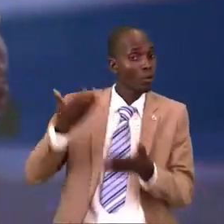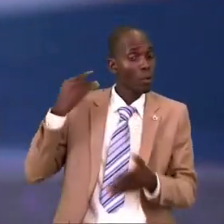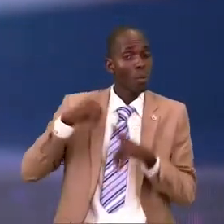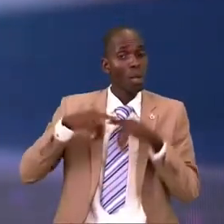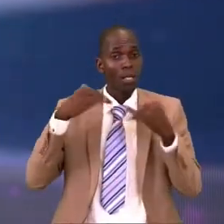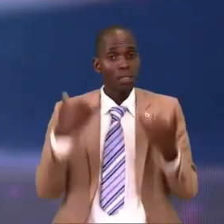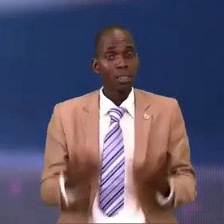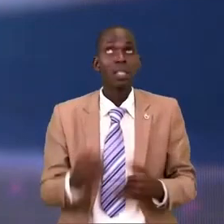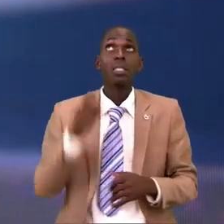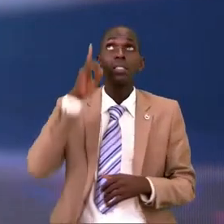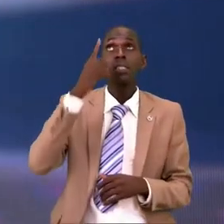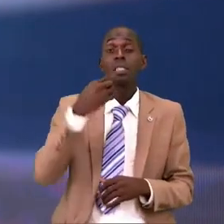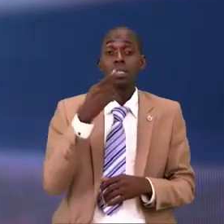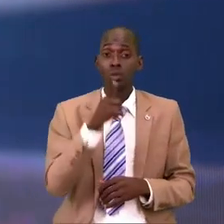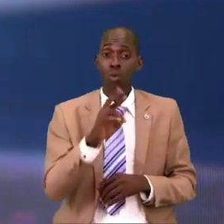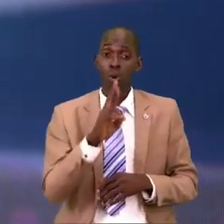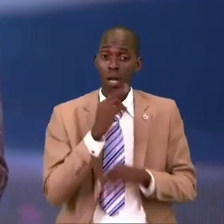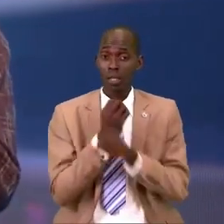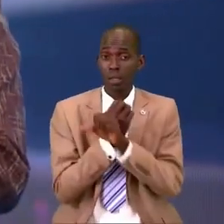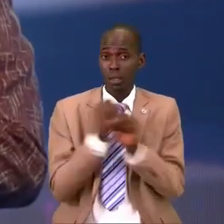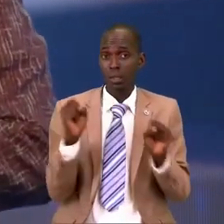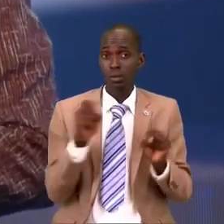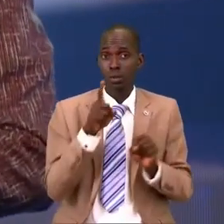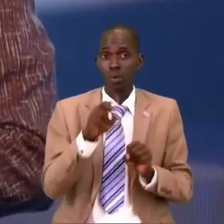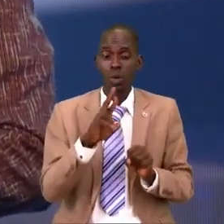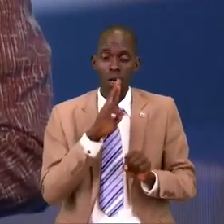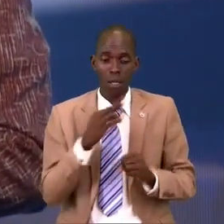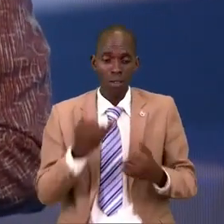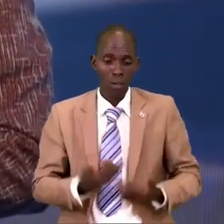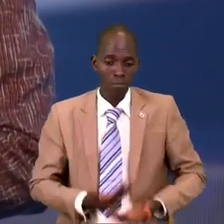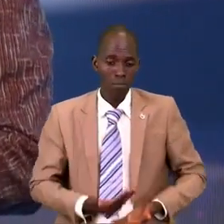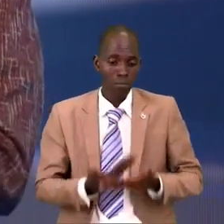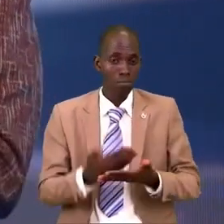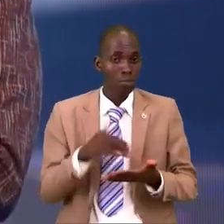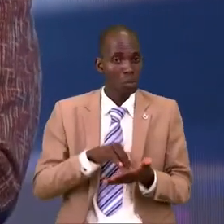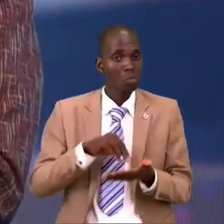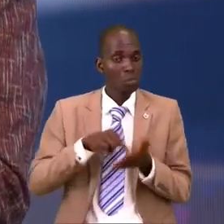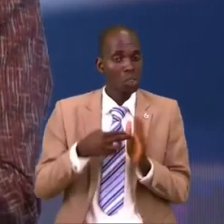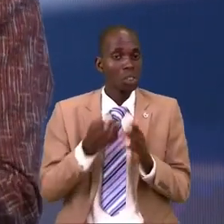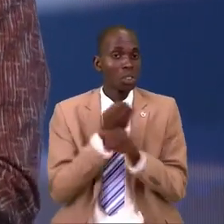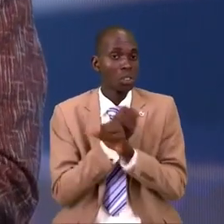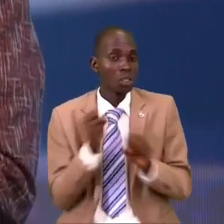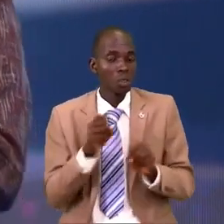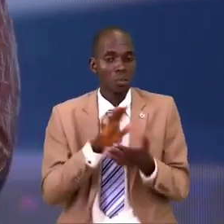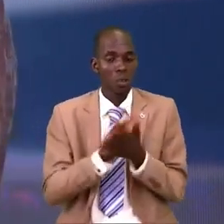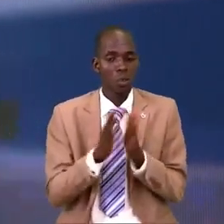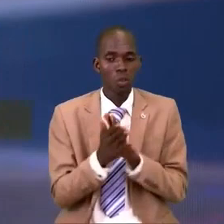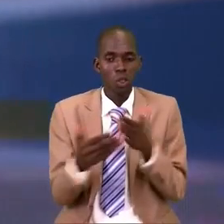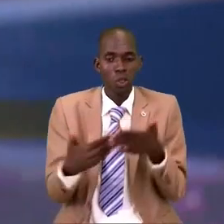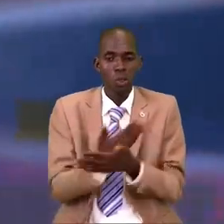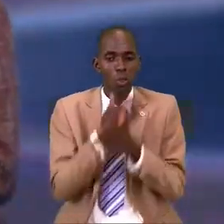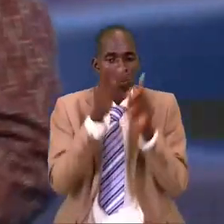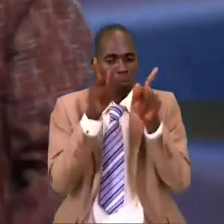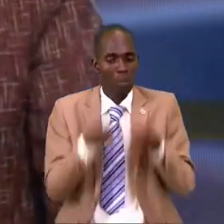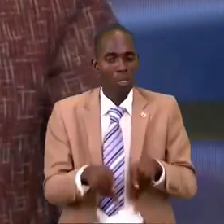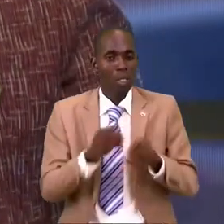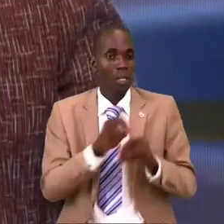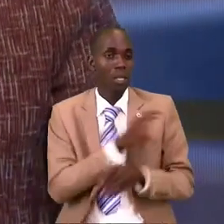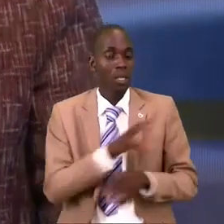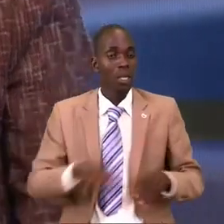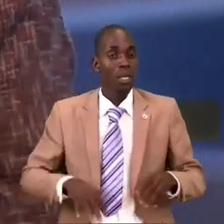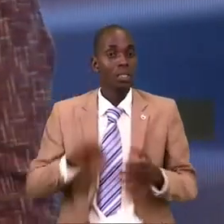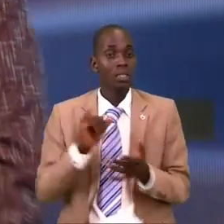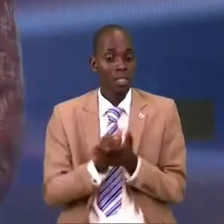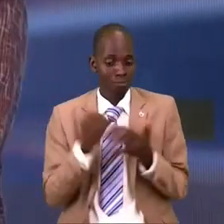Christ, that now you'll present your body. What does that mean? My body, I present. What it